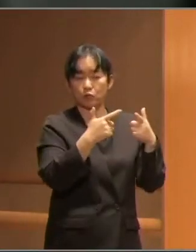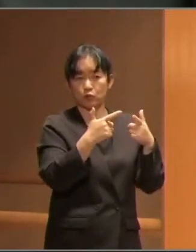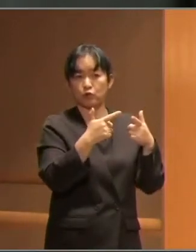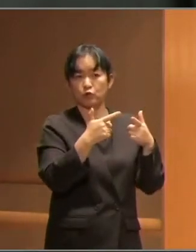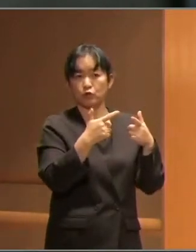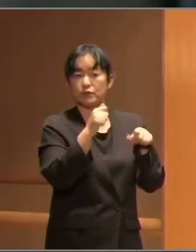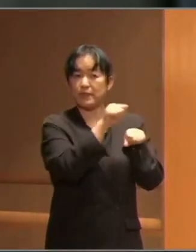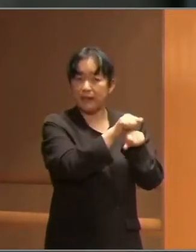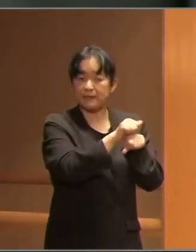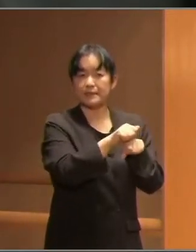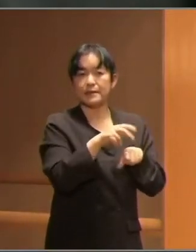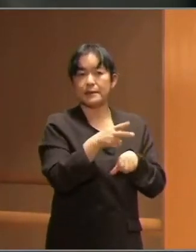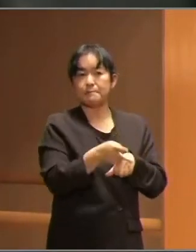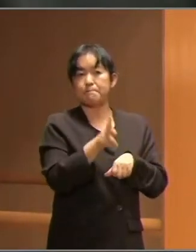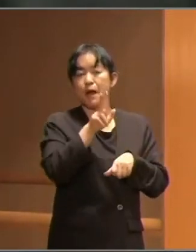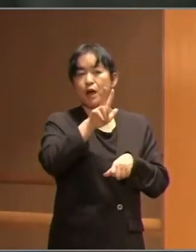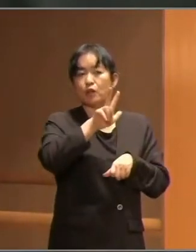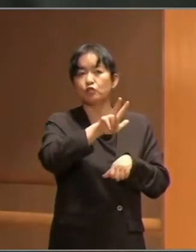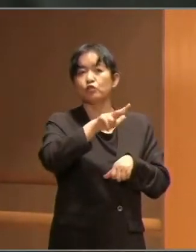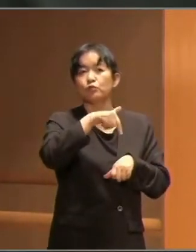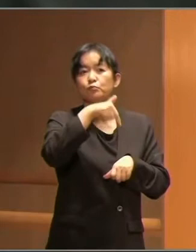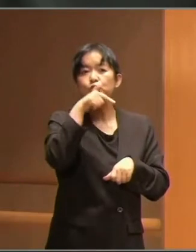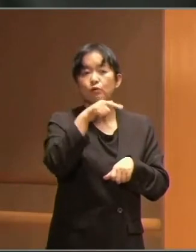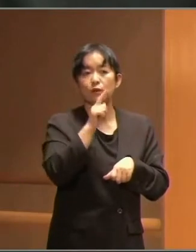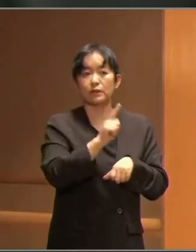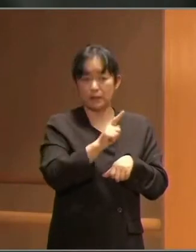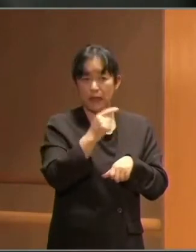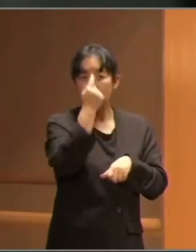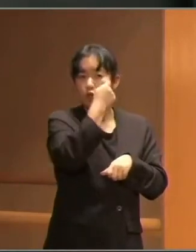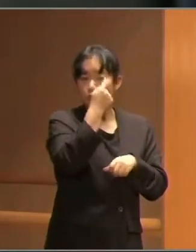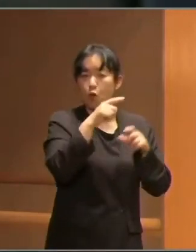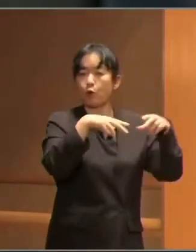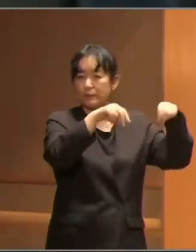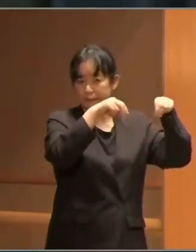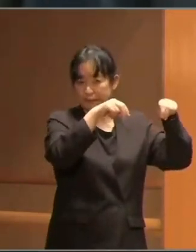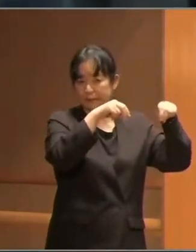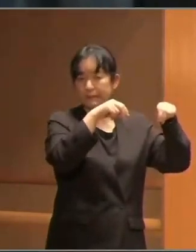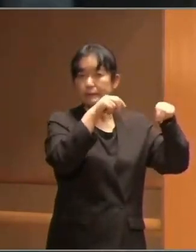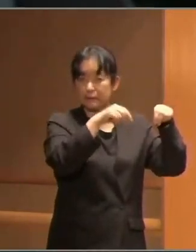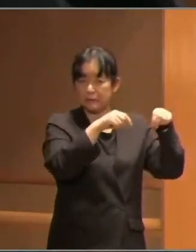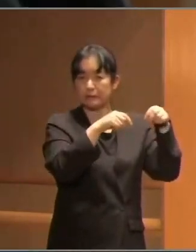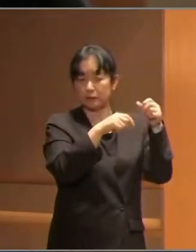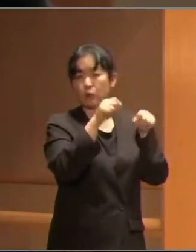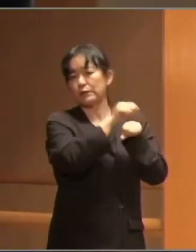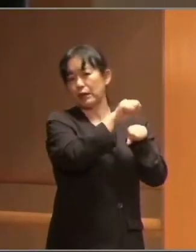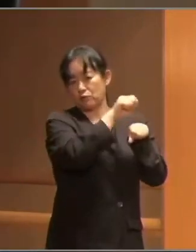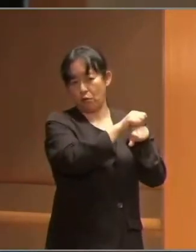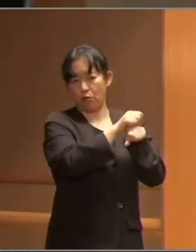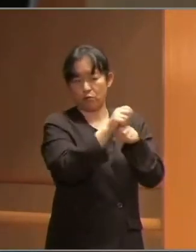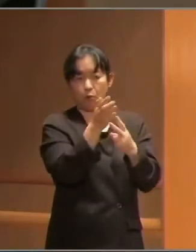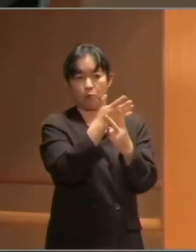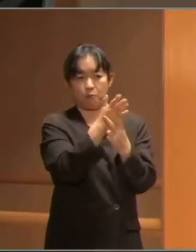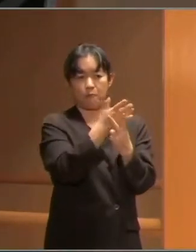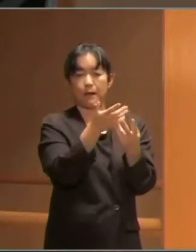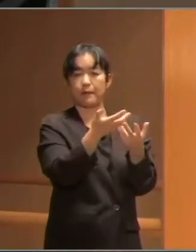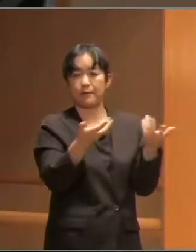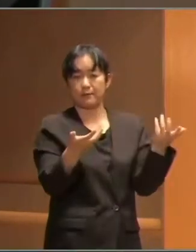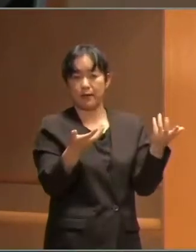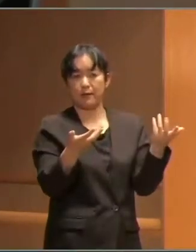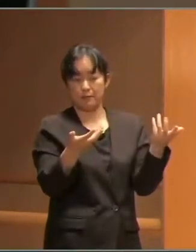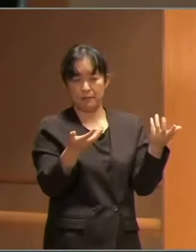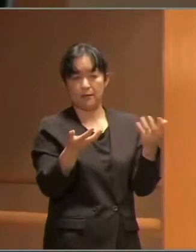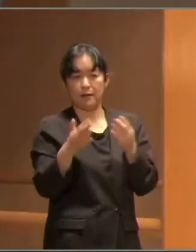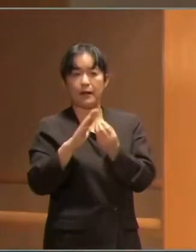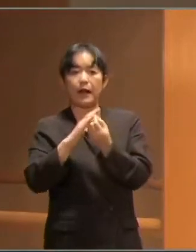call the core of the wood as the pulp, but pulp is used for